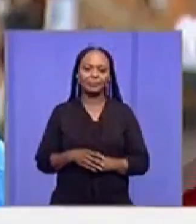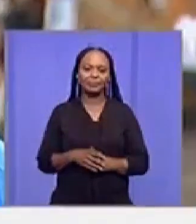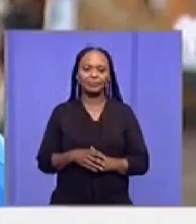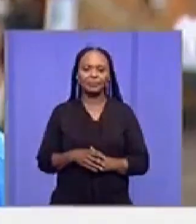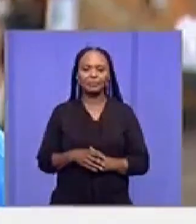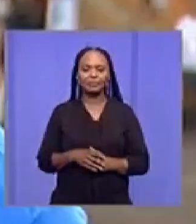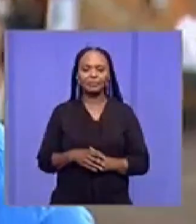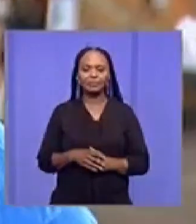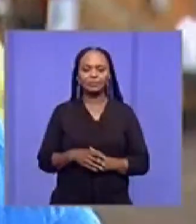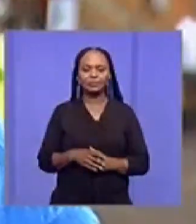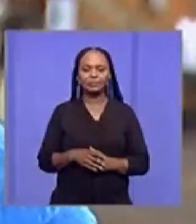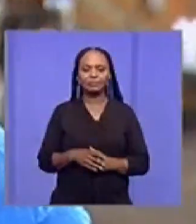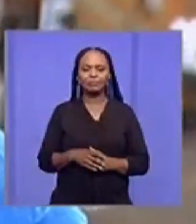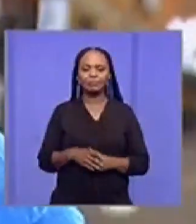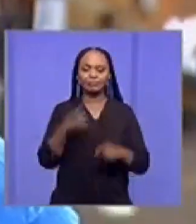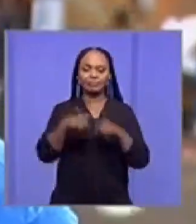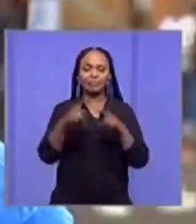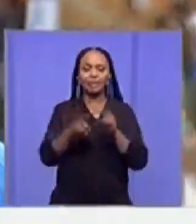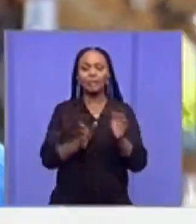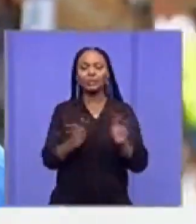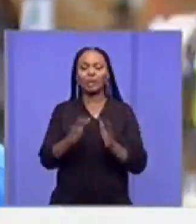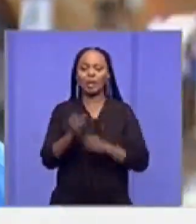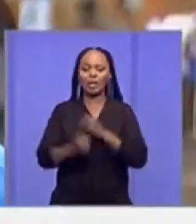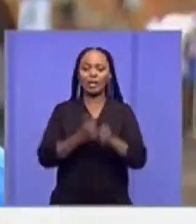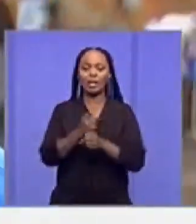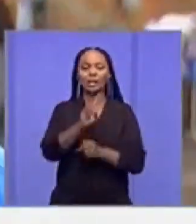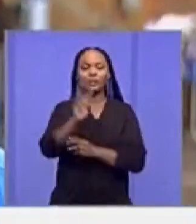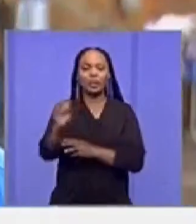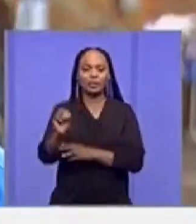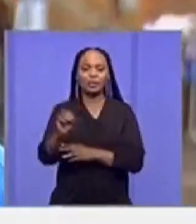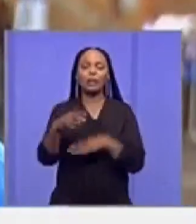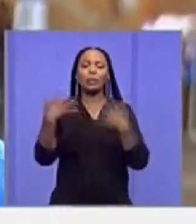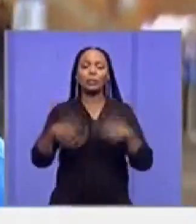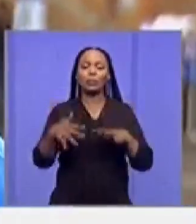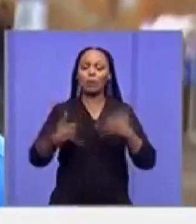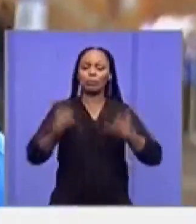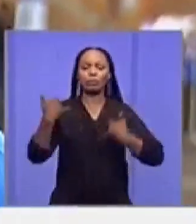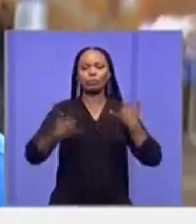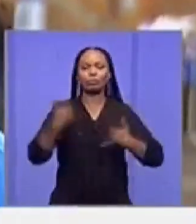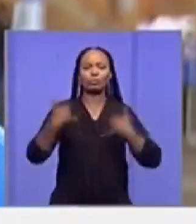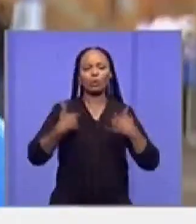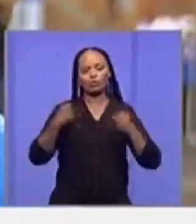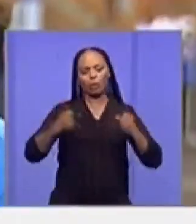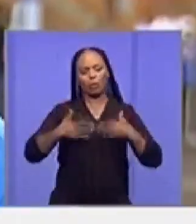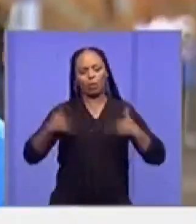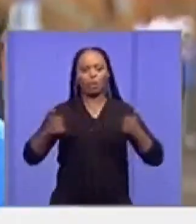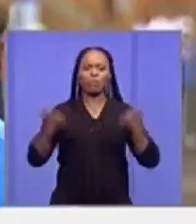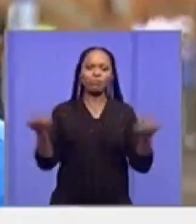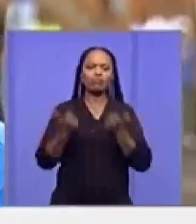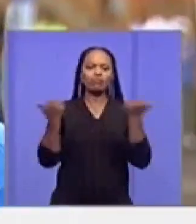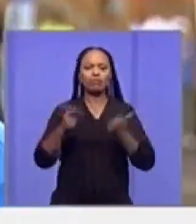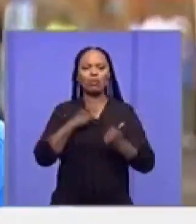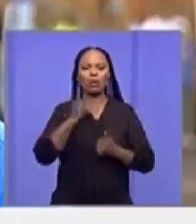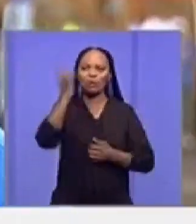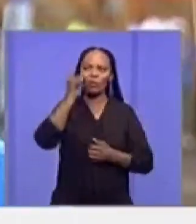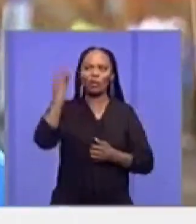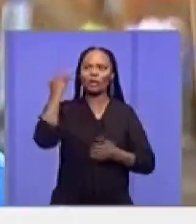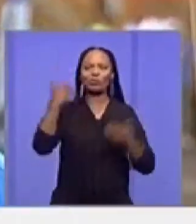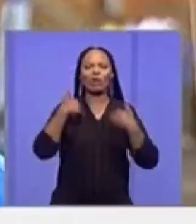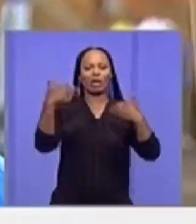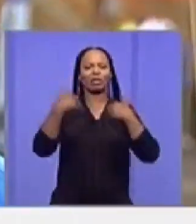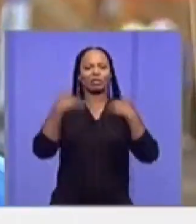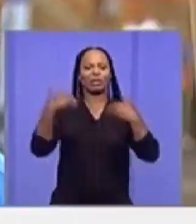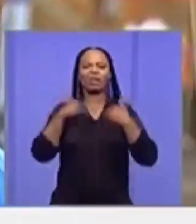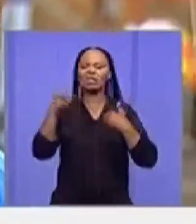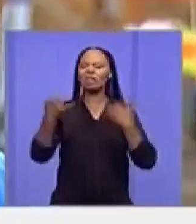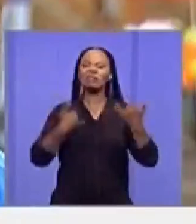I've been playing soccer for 20 years myself, and I find it a wonderful, fun way to stay fit because you forget you're exercising, you